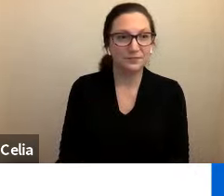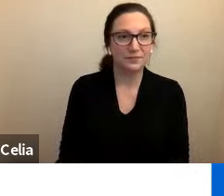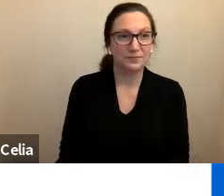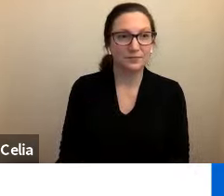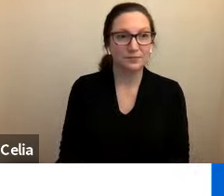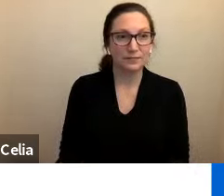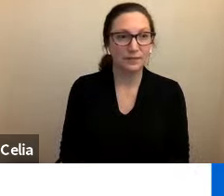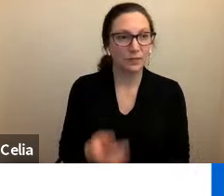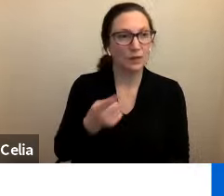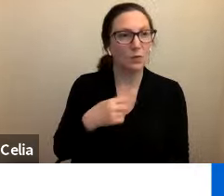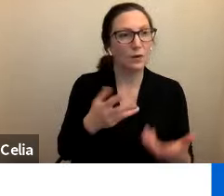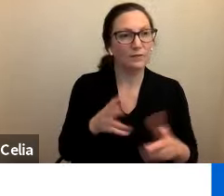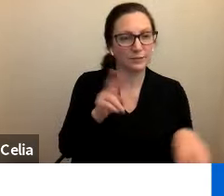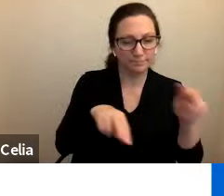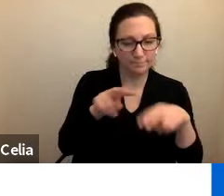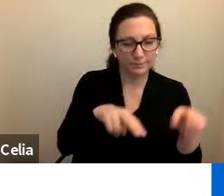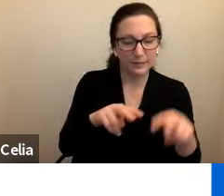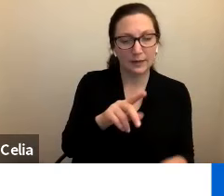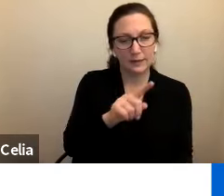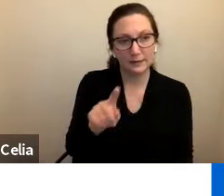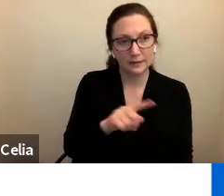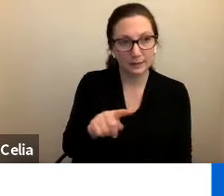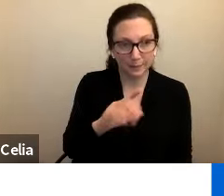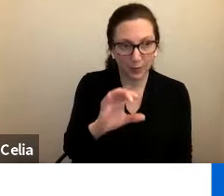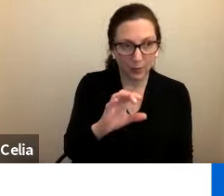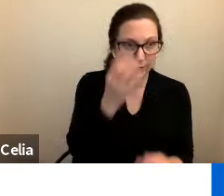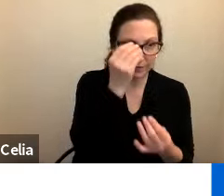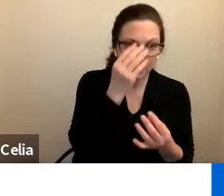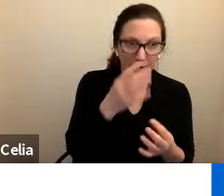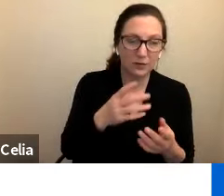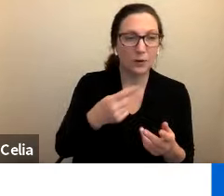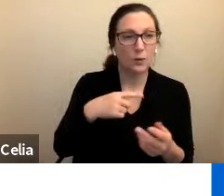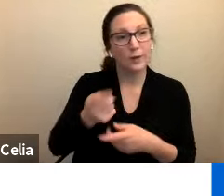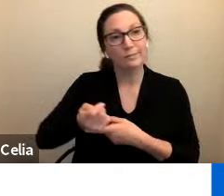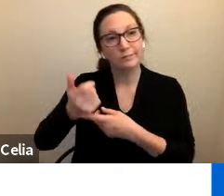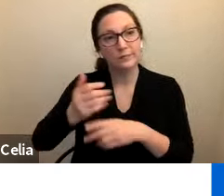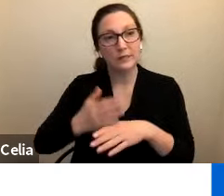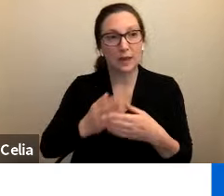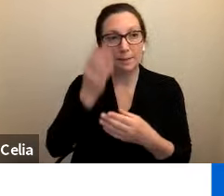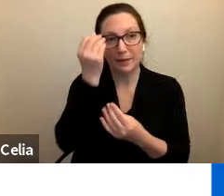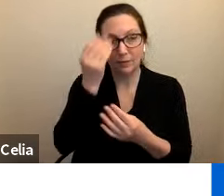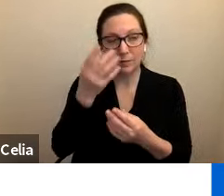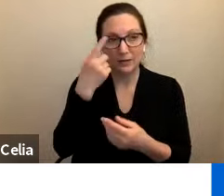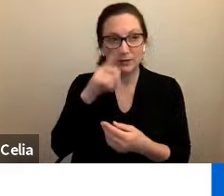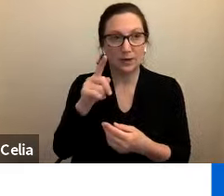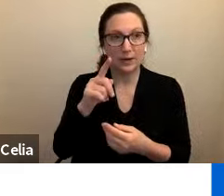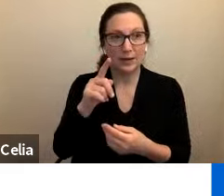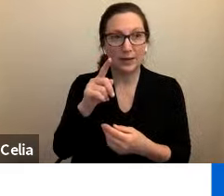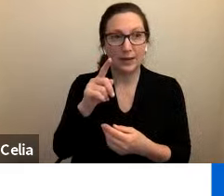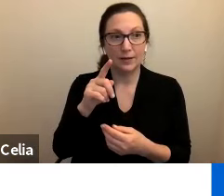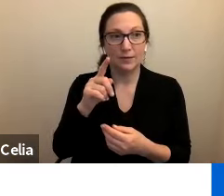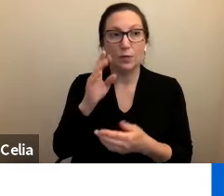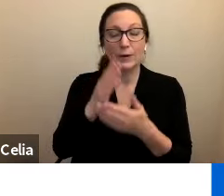Where we looked at data by zip code, and we had removed some data for zip codes with less than 10